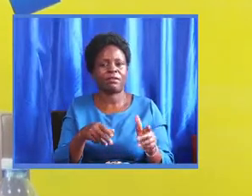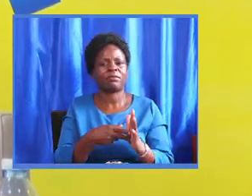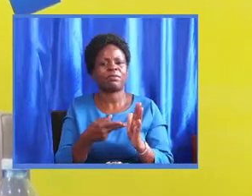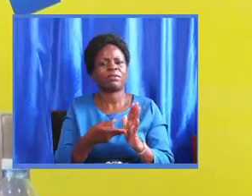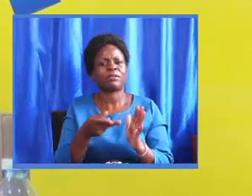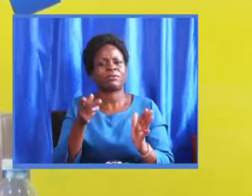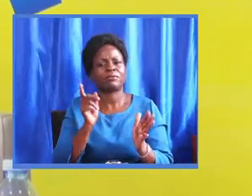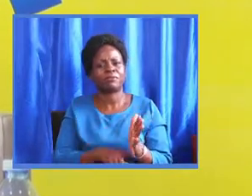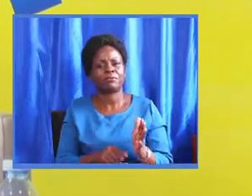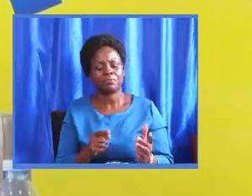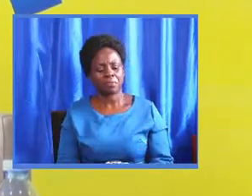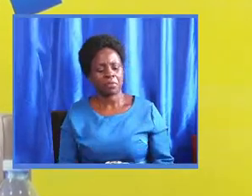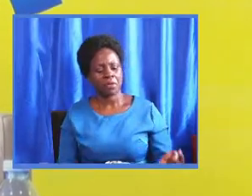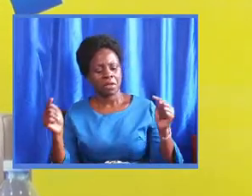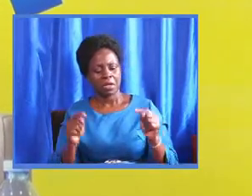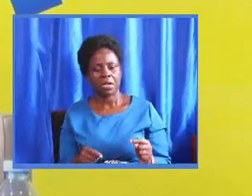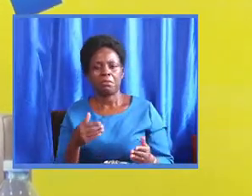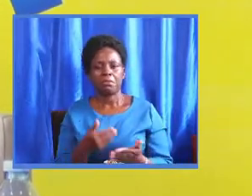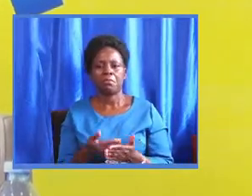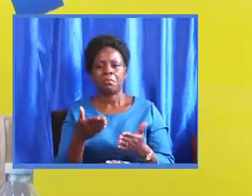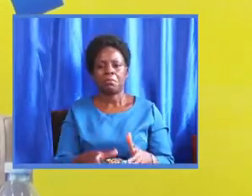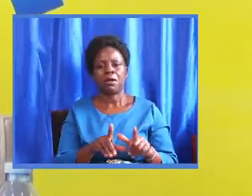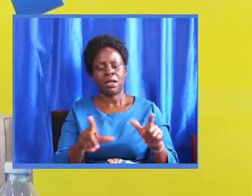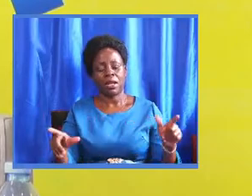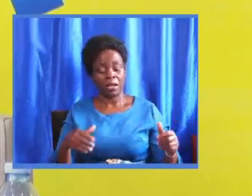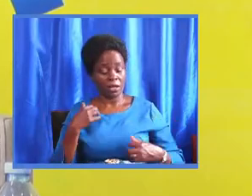can just come, buy the title or buy the land, the